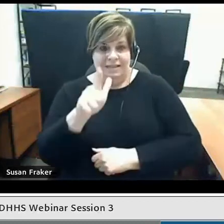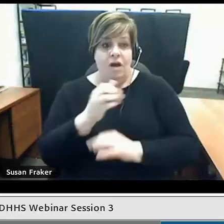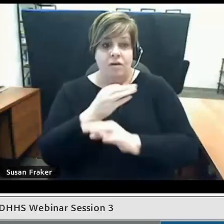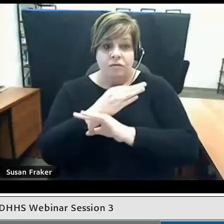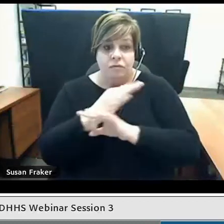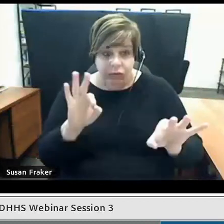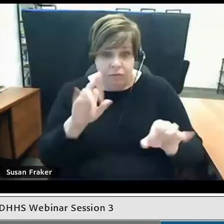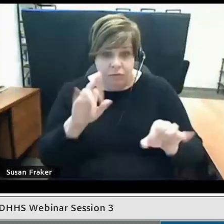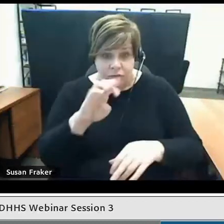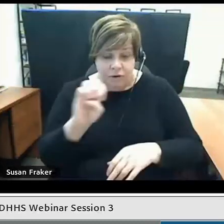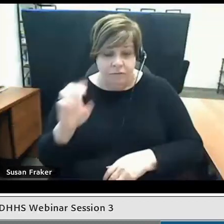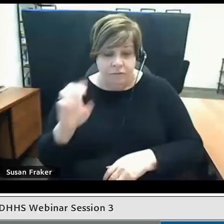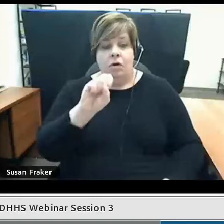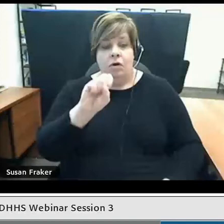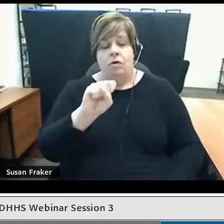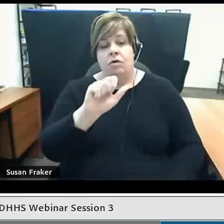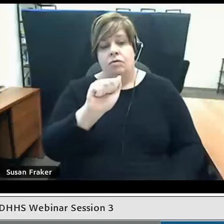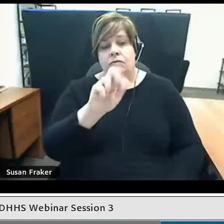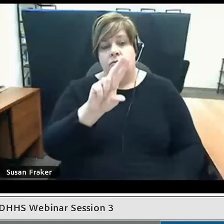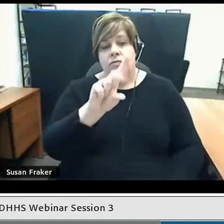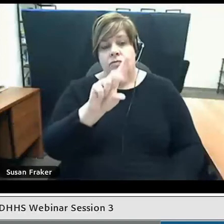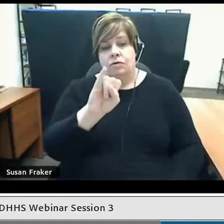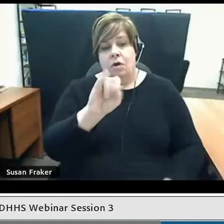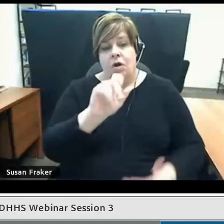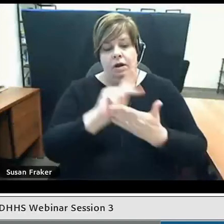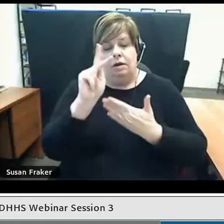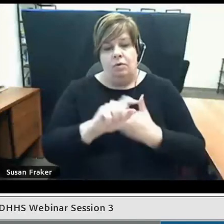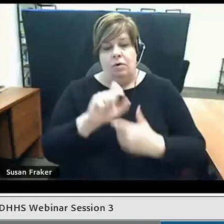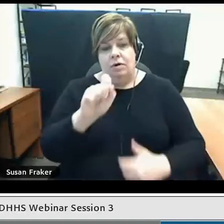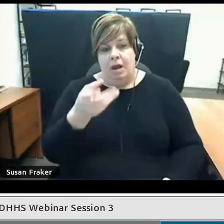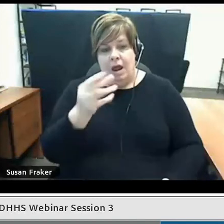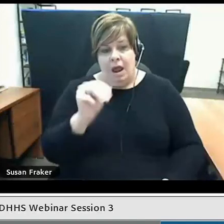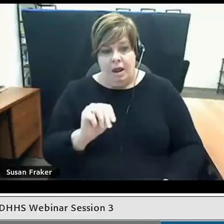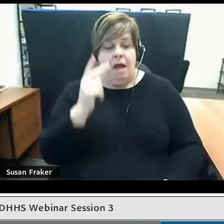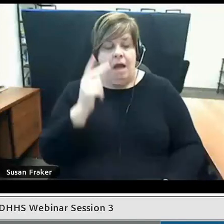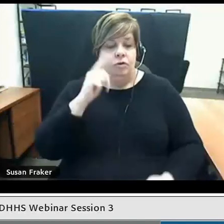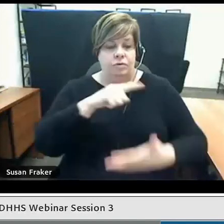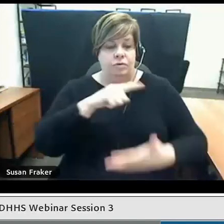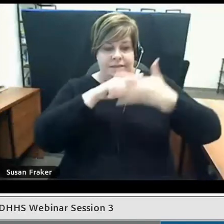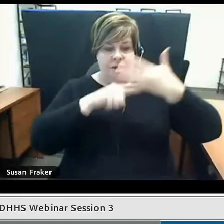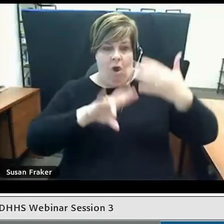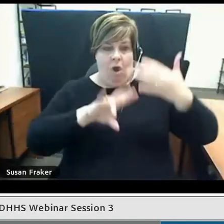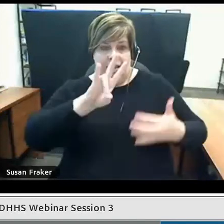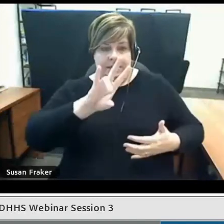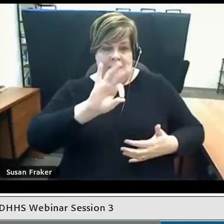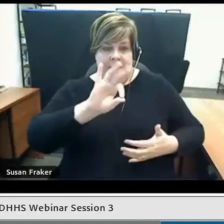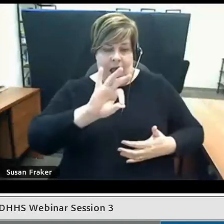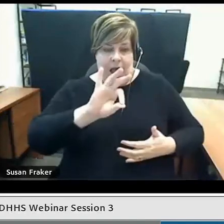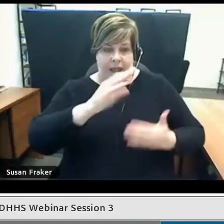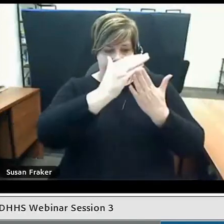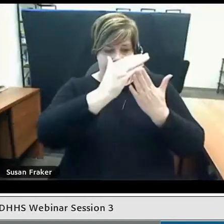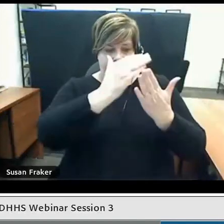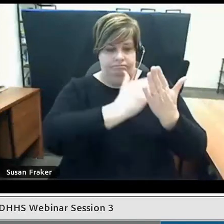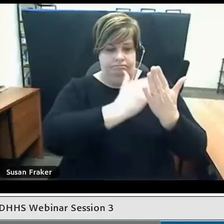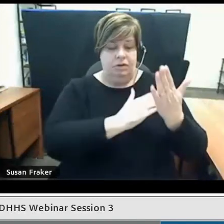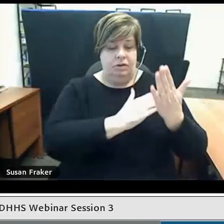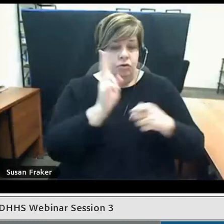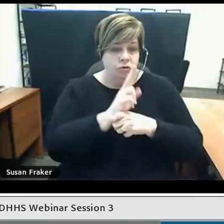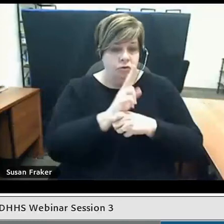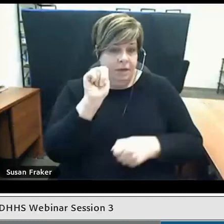go to sardiprogram.com, you'll be able to see all of these assessments in American Sign Language. There